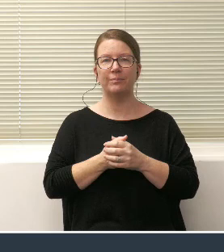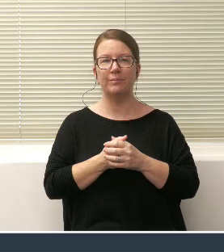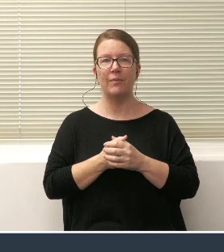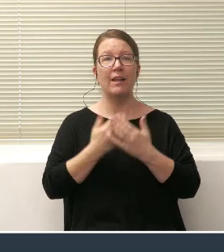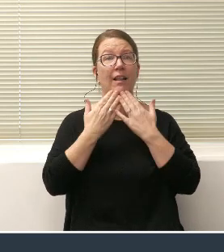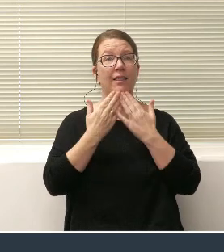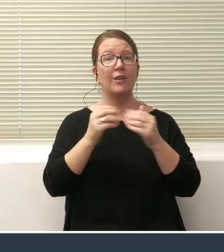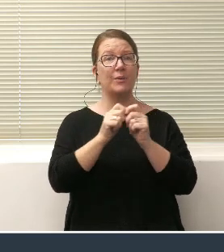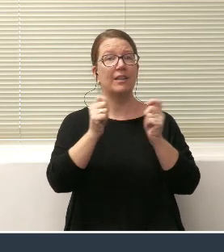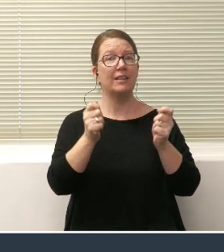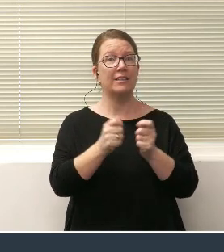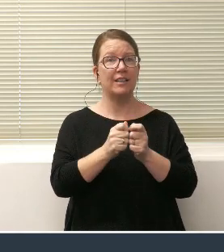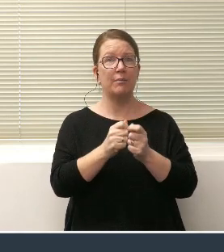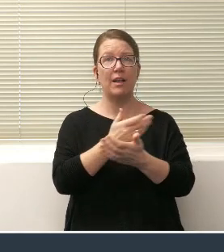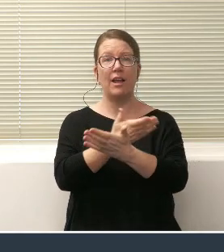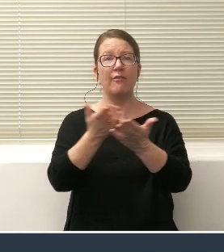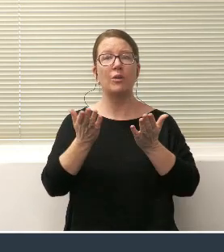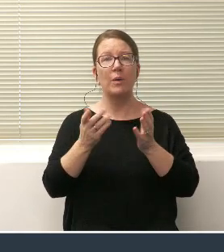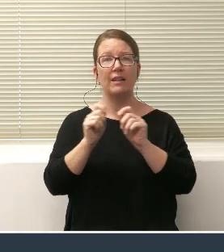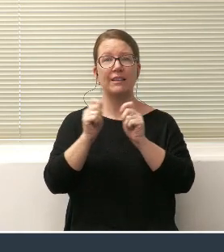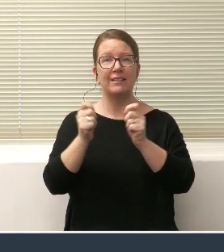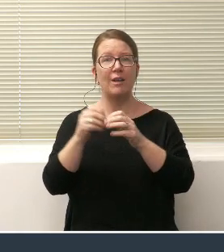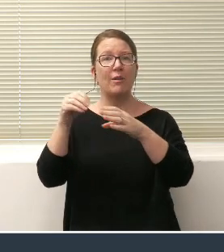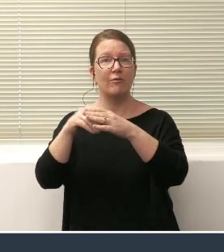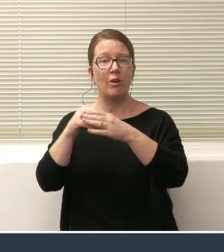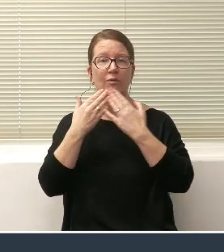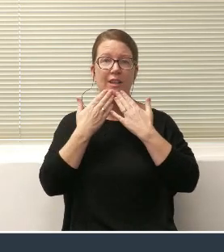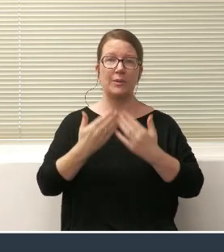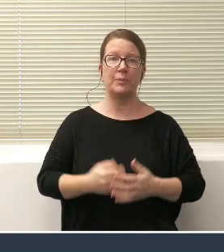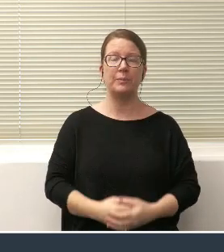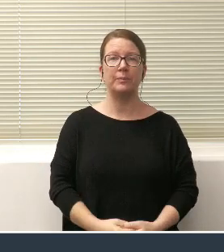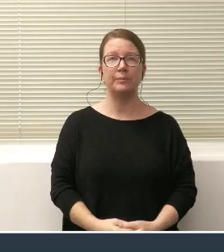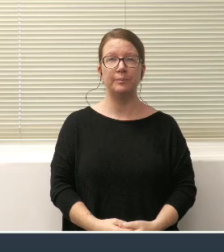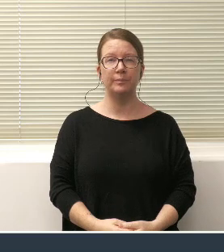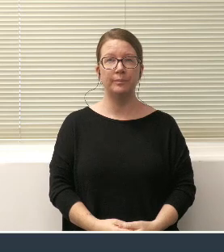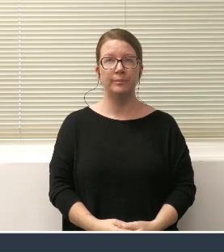you to the team and Thunis and everybody else that's been involved in this today.